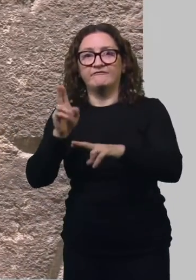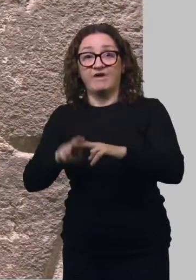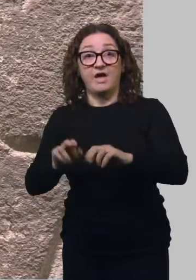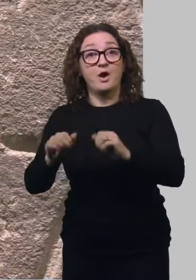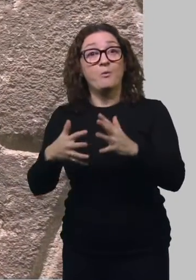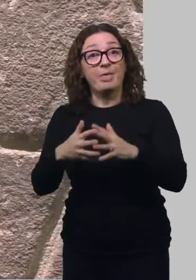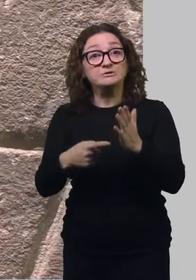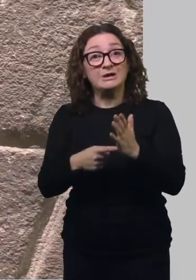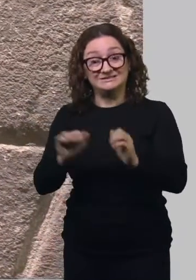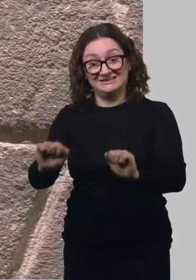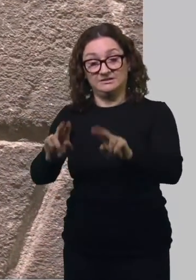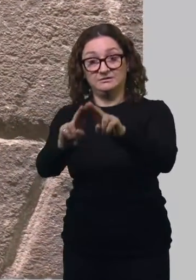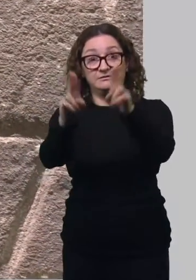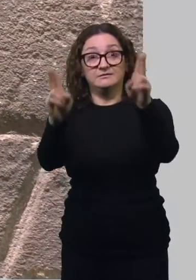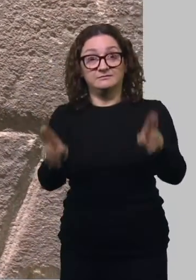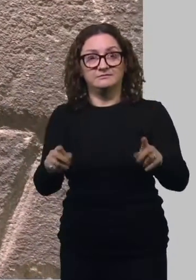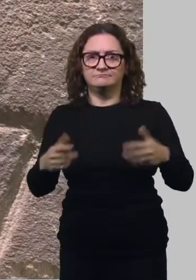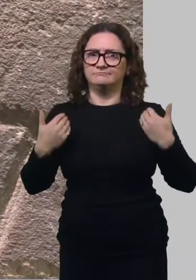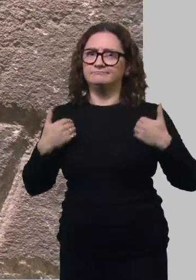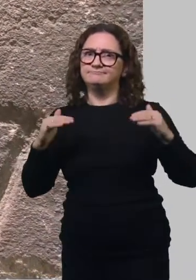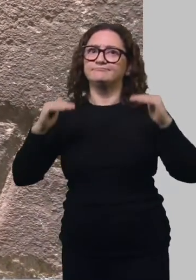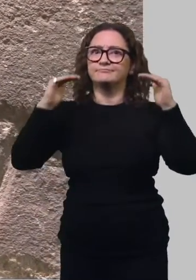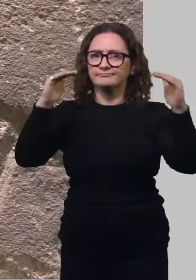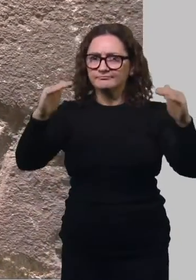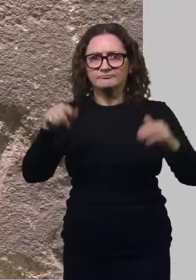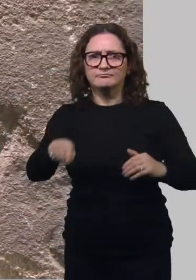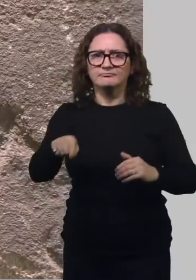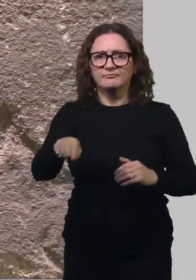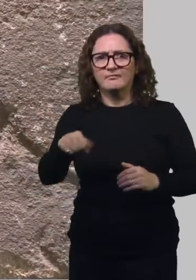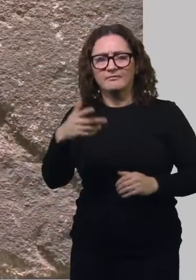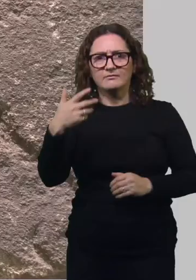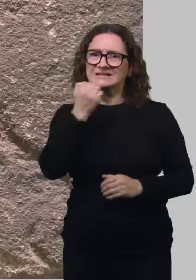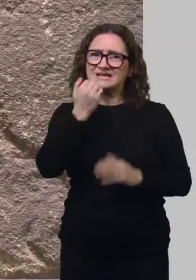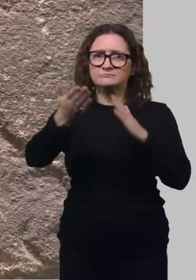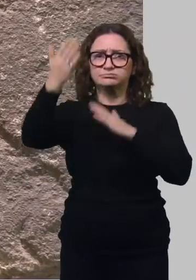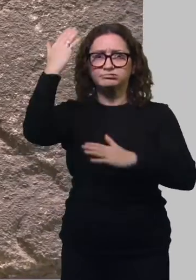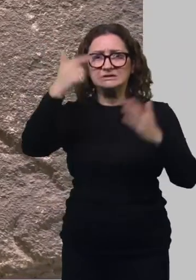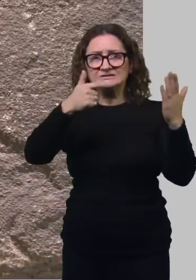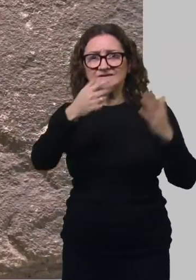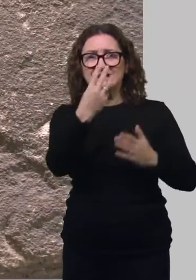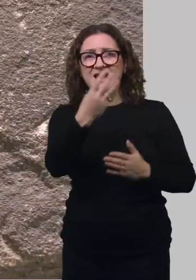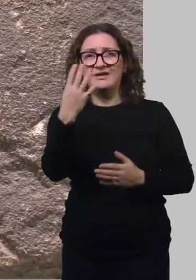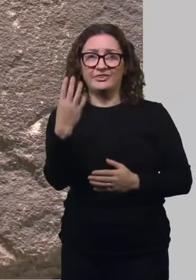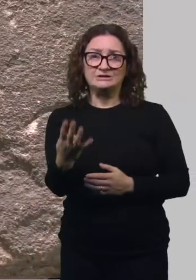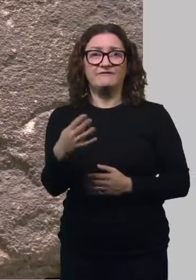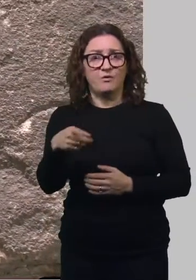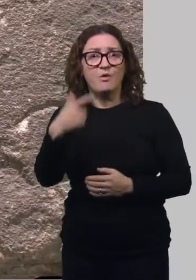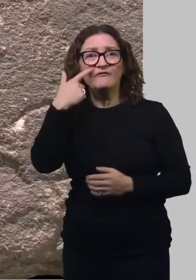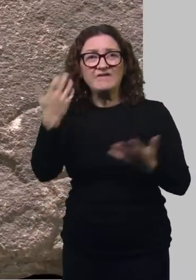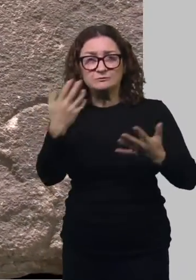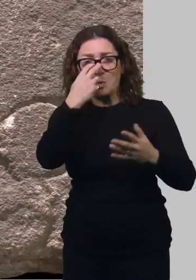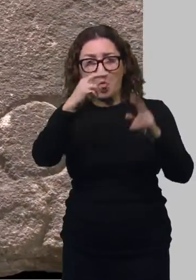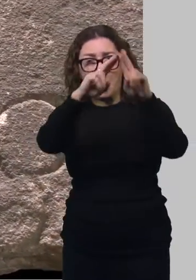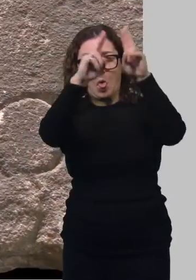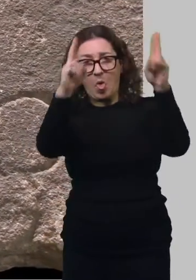great-grandfather. He alleged that the gravestone, which was dated 1734, had been found in the hearth of an old house, close